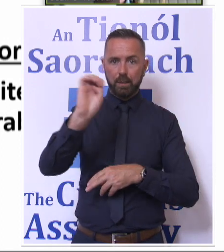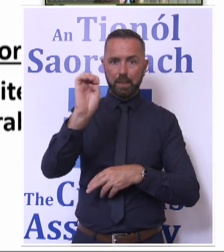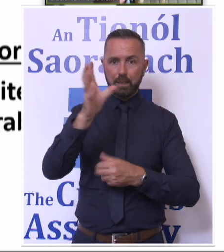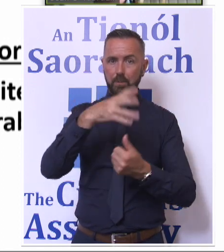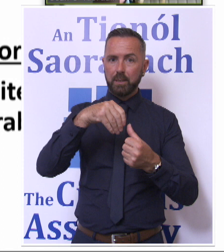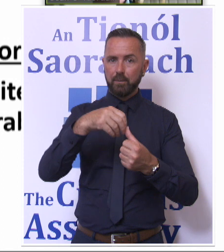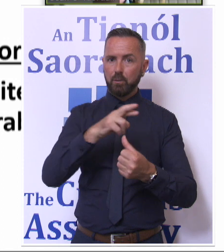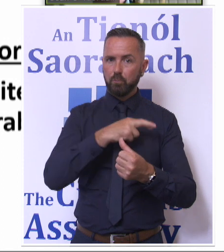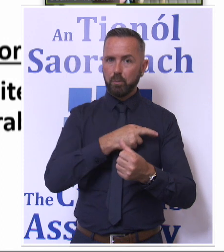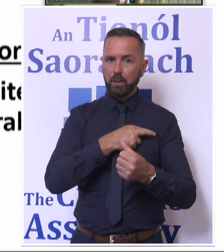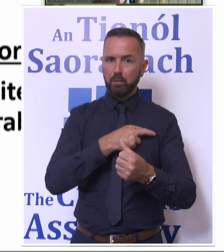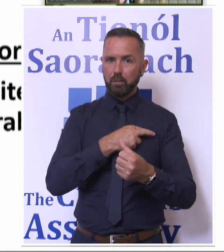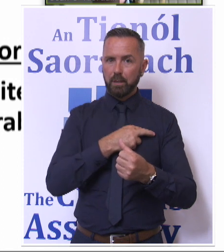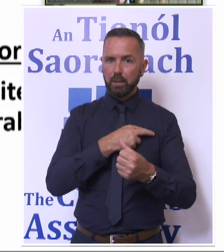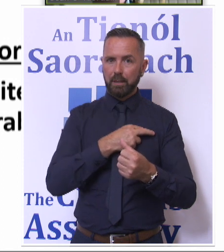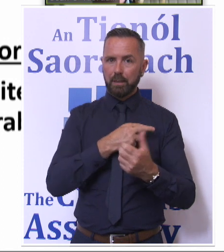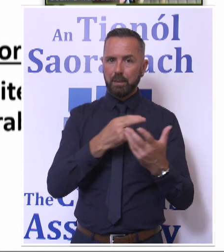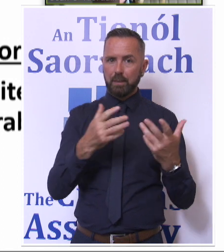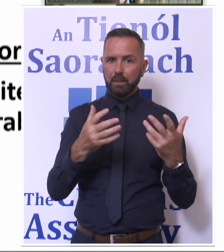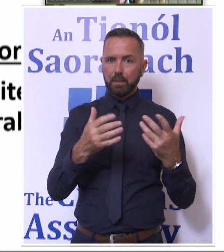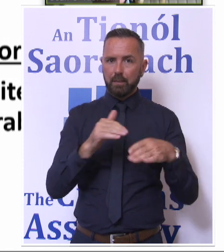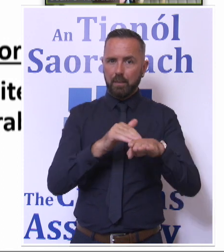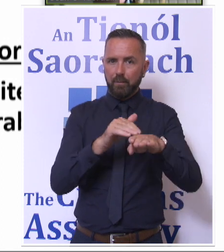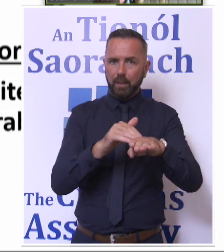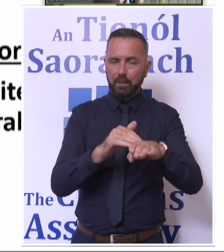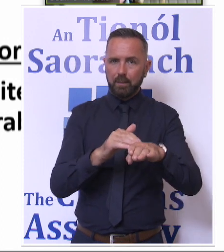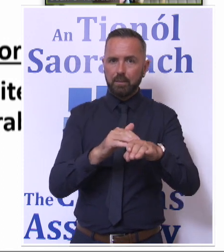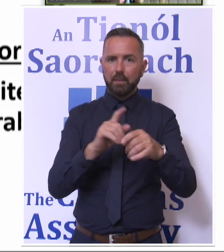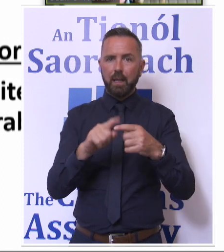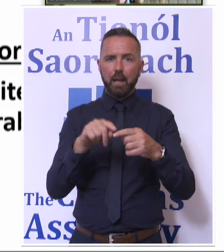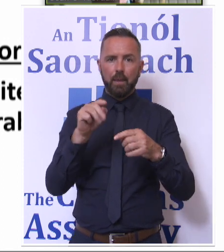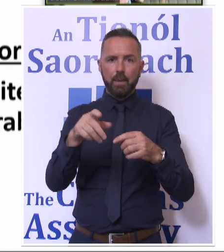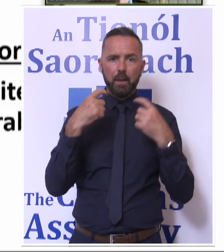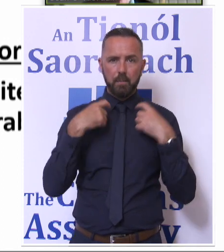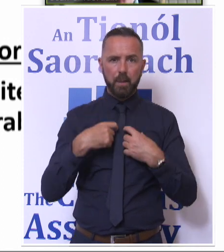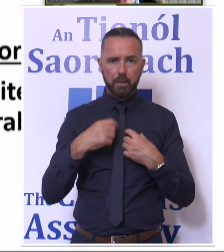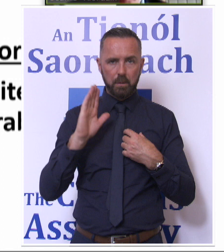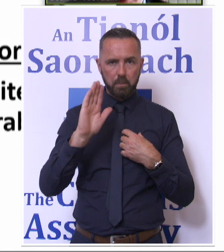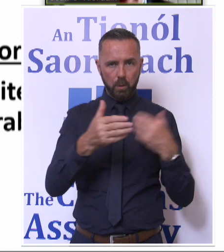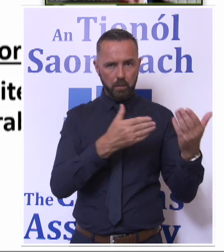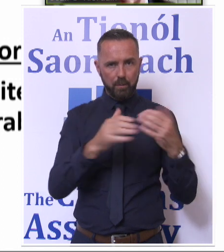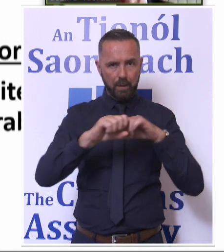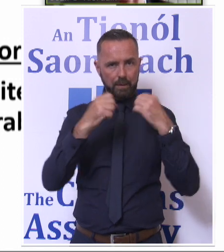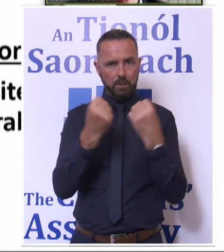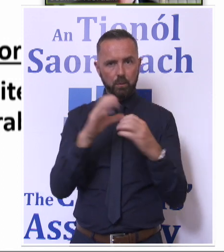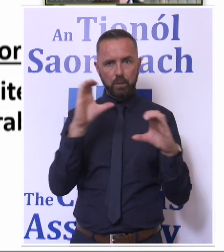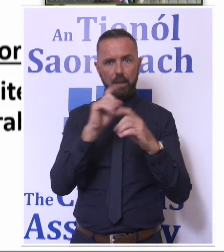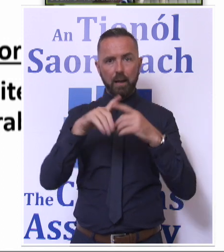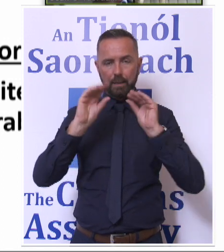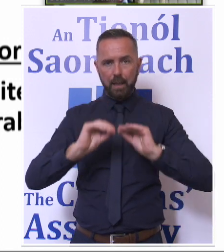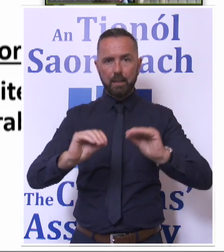are really, really put to the pin of their collar to meet their obligations in the delivery of social care and education and so